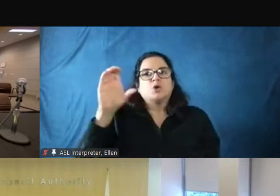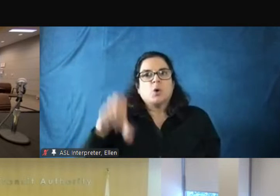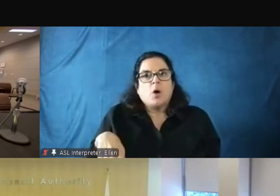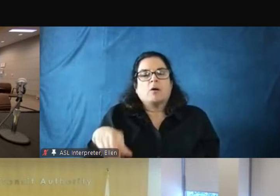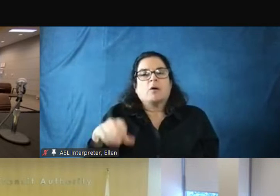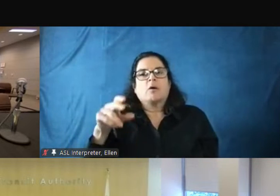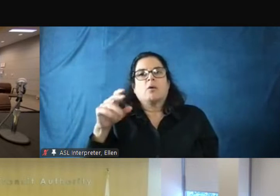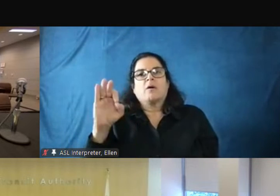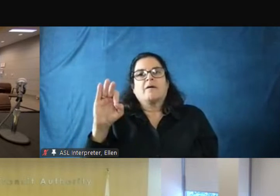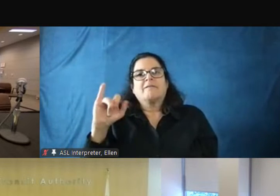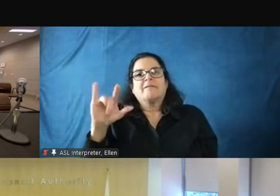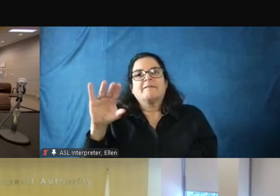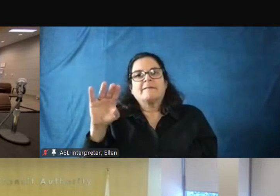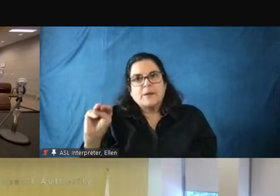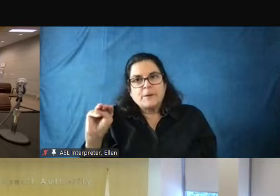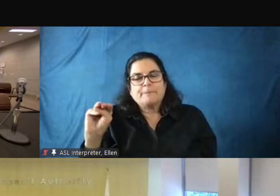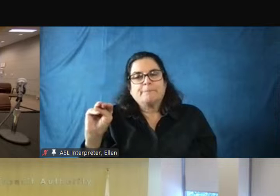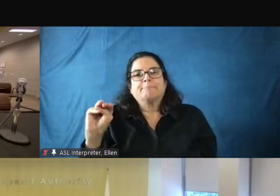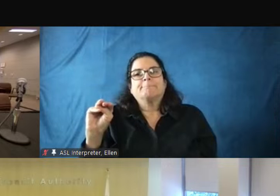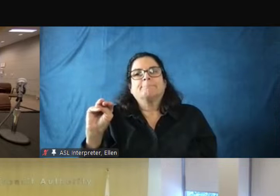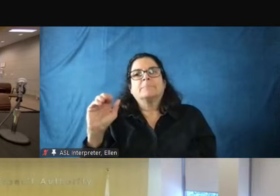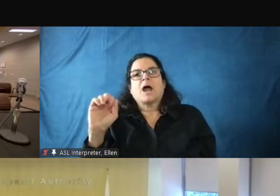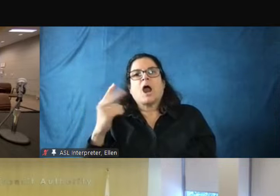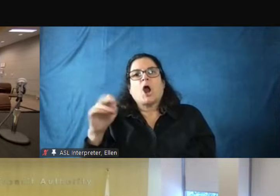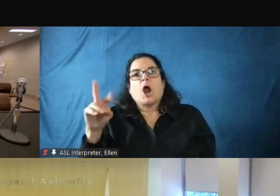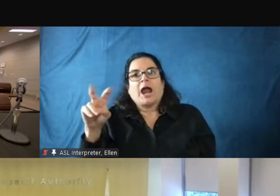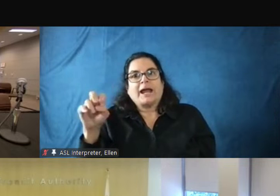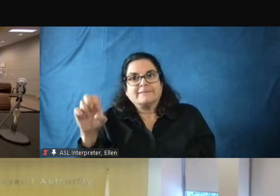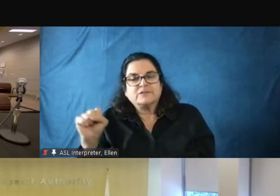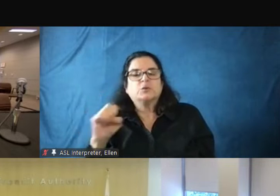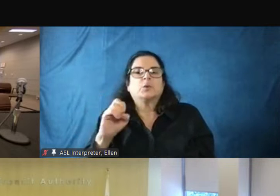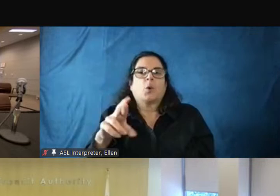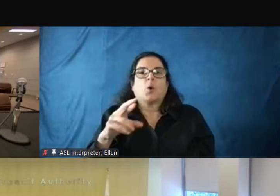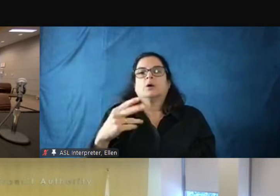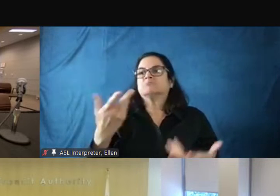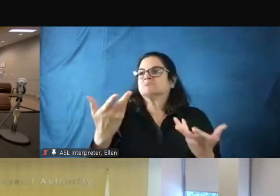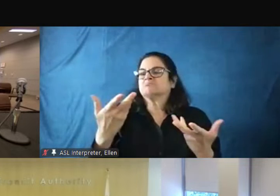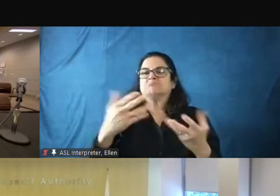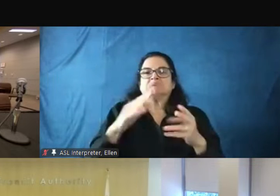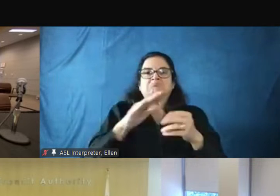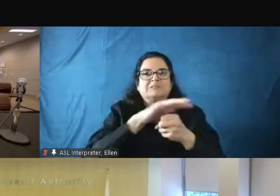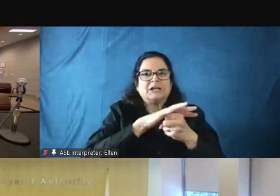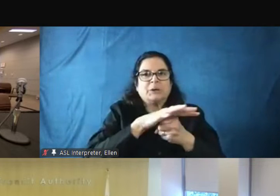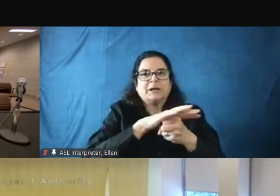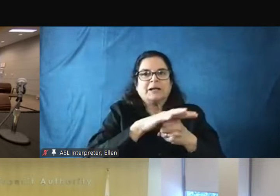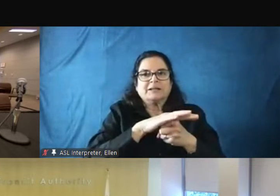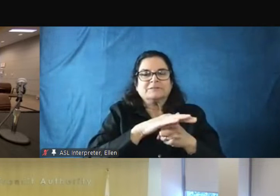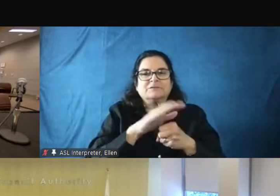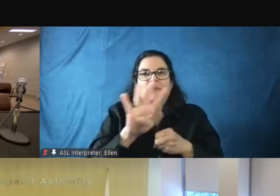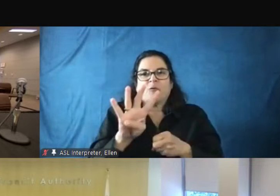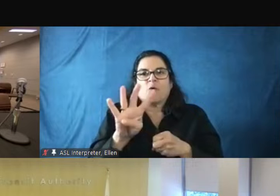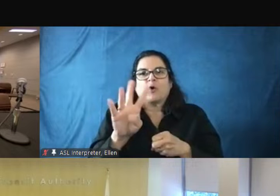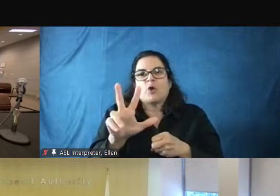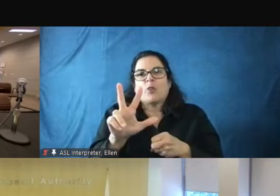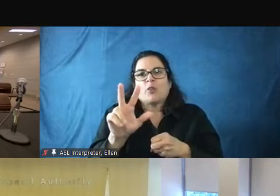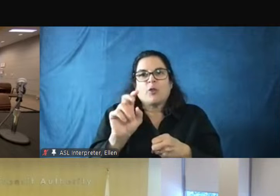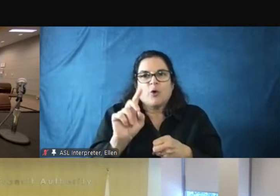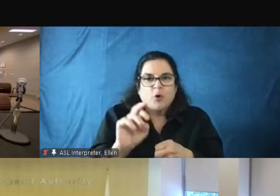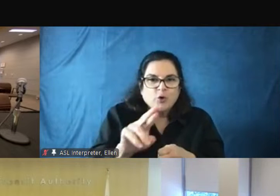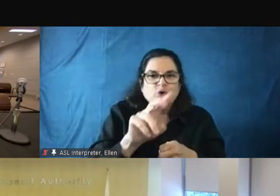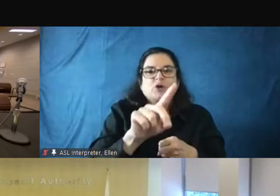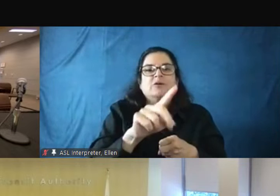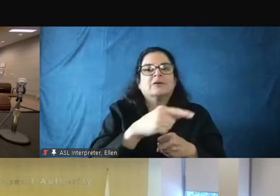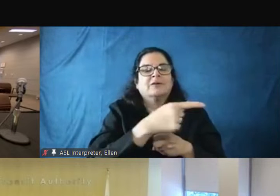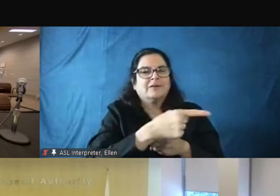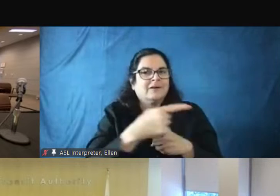a project at 43rd where they actually knit together home videos from the neighborhood for many, many years, and we allow them to display it and stuff. So we talked a little bit about